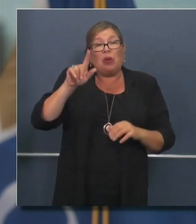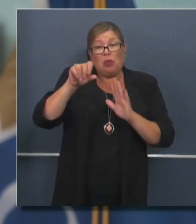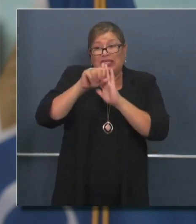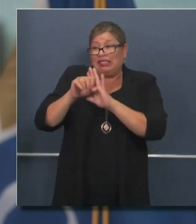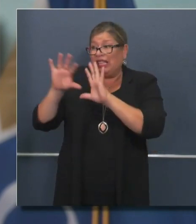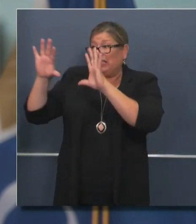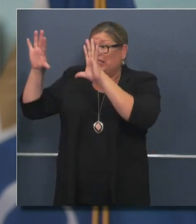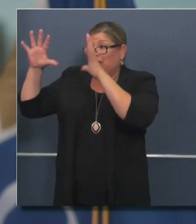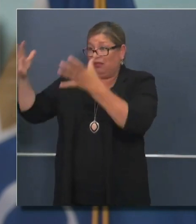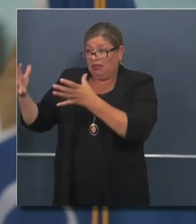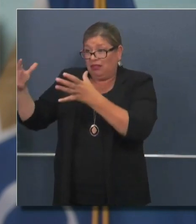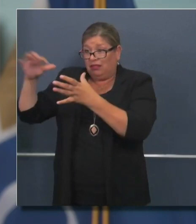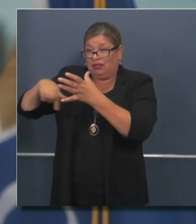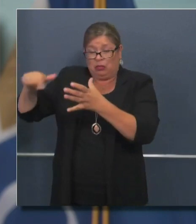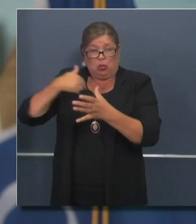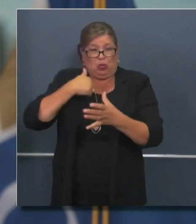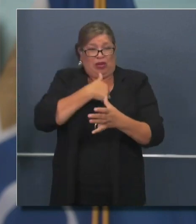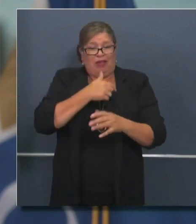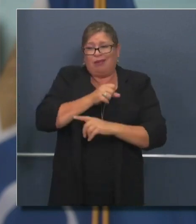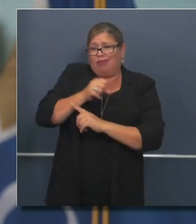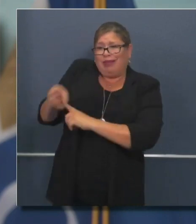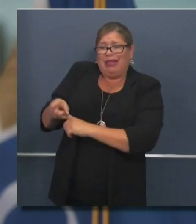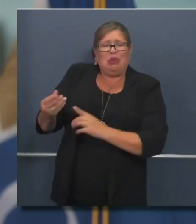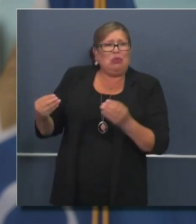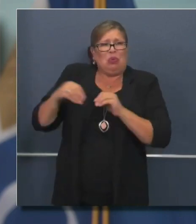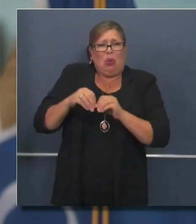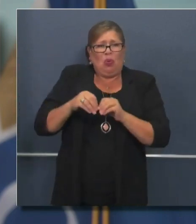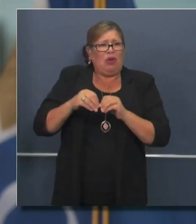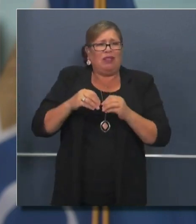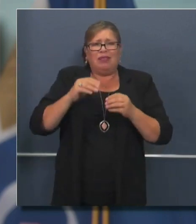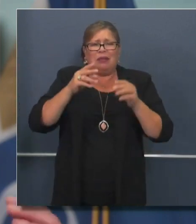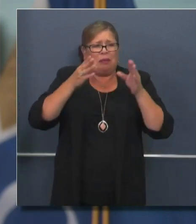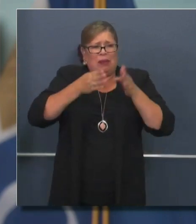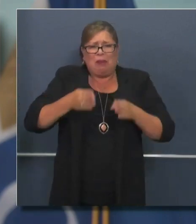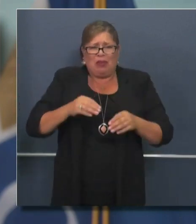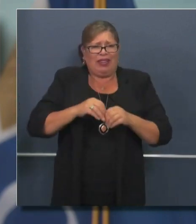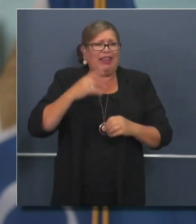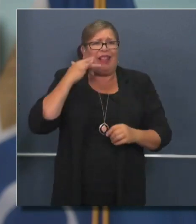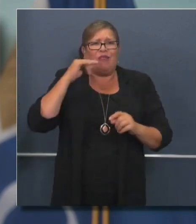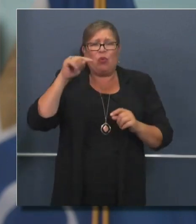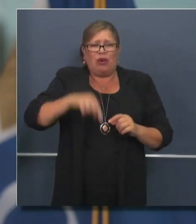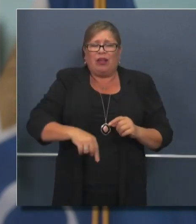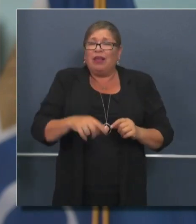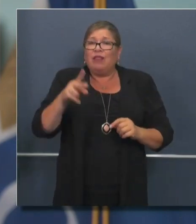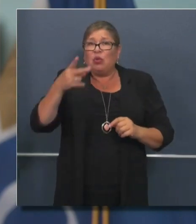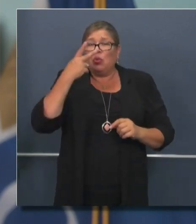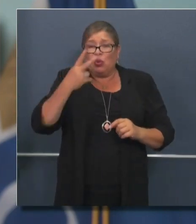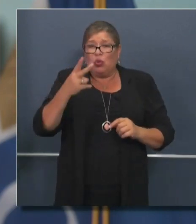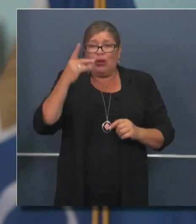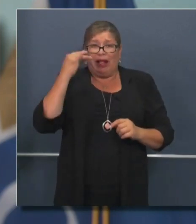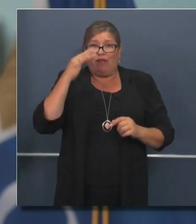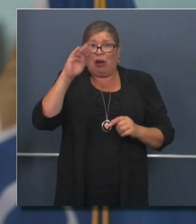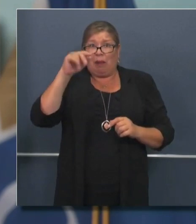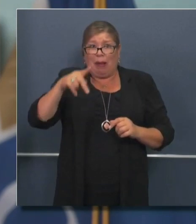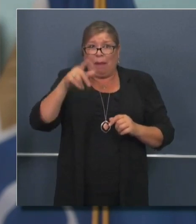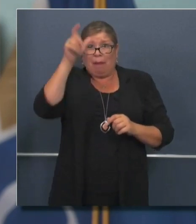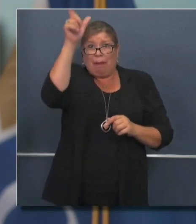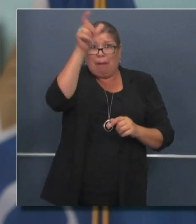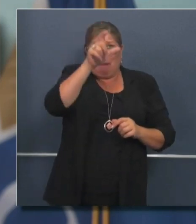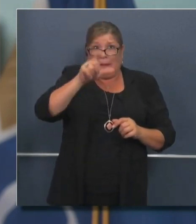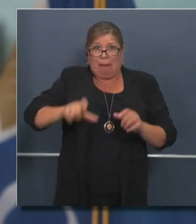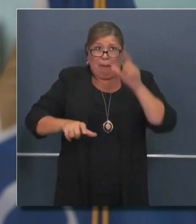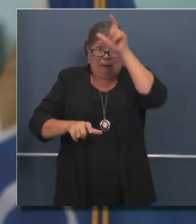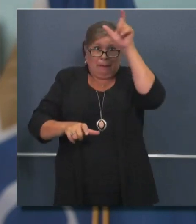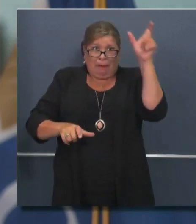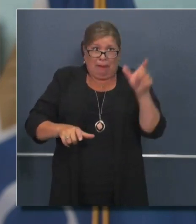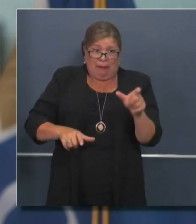of America combined. That's how large California. If you put the map of California and overlaid it on the northeast corridor